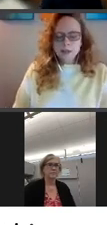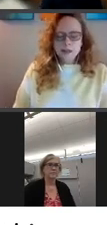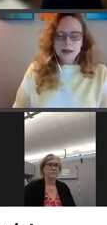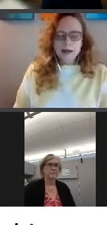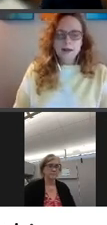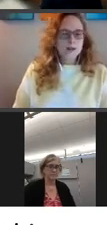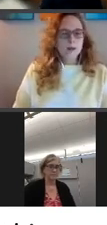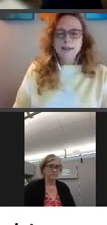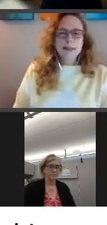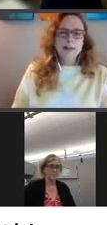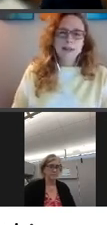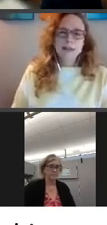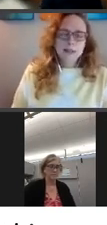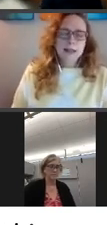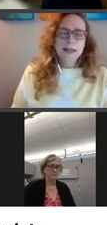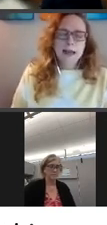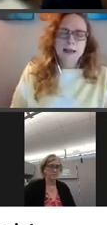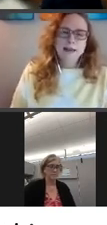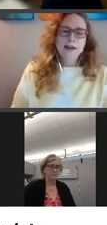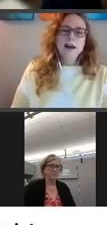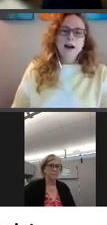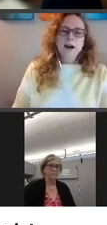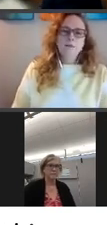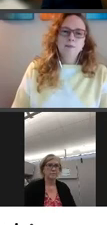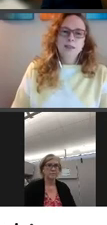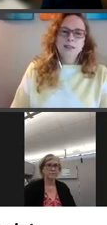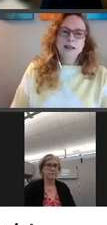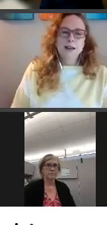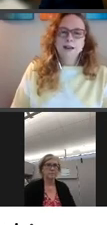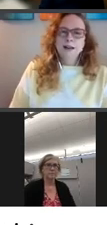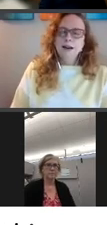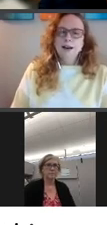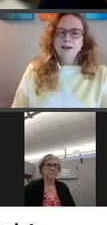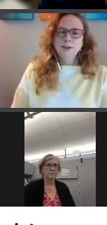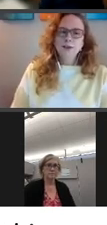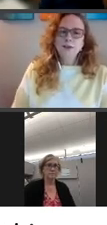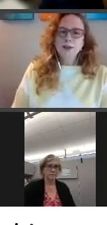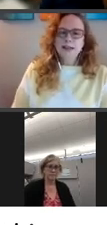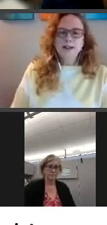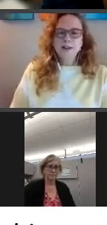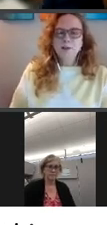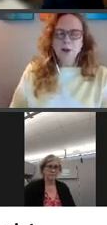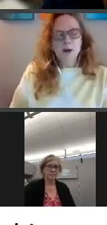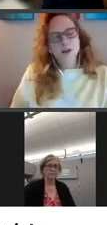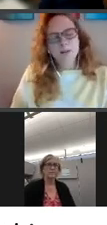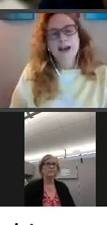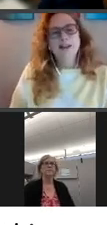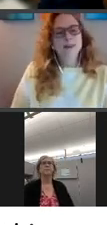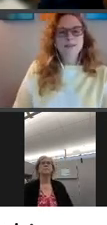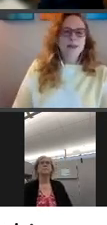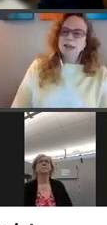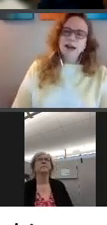in addition to that, I just want to take a minute to thank the SETA crew that I think are now part